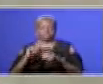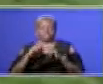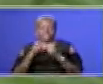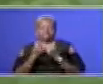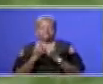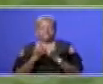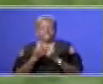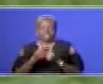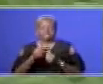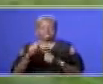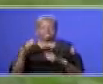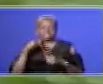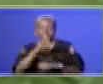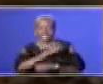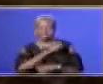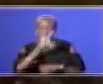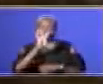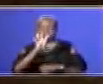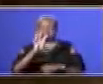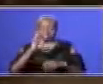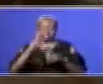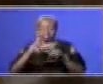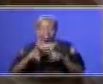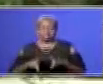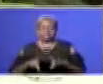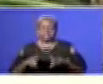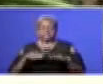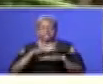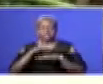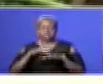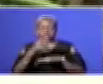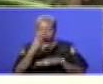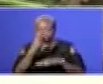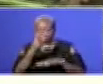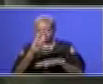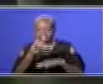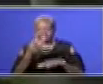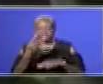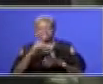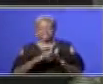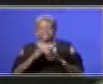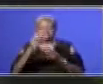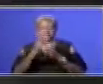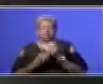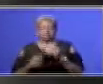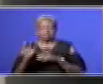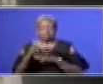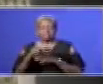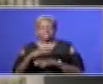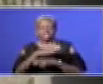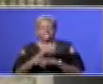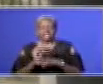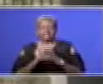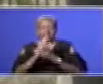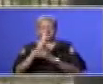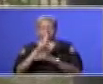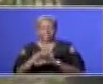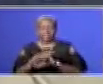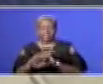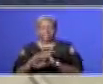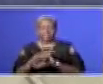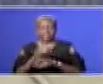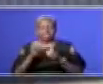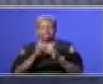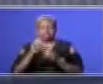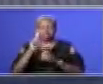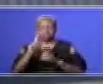7 who oversee a series of steps to maintain both fish and plants, both offering nutrition to each other. More than